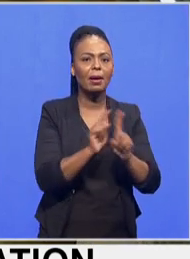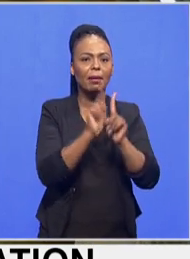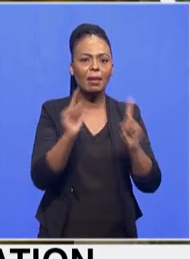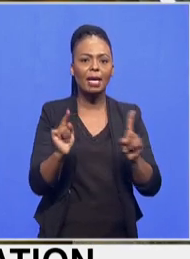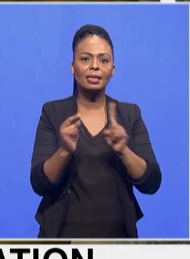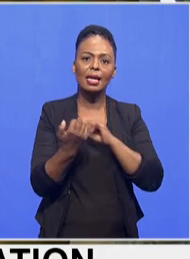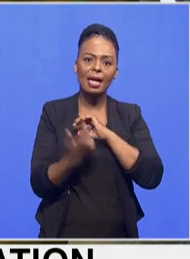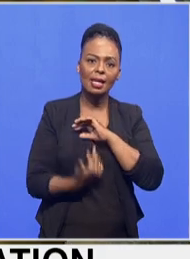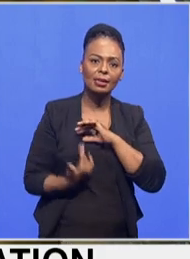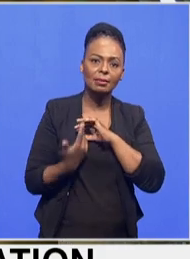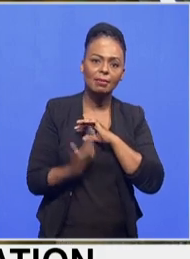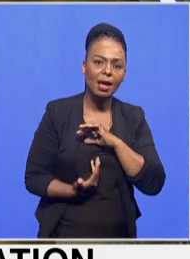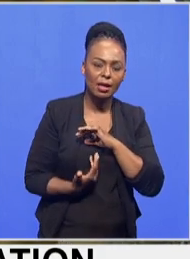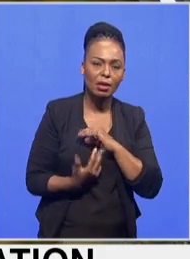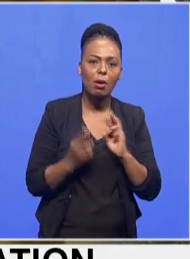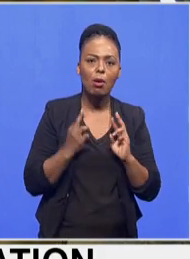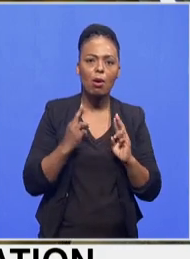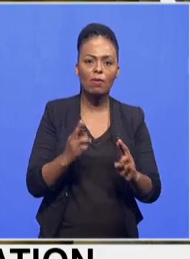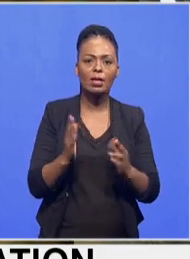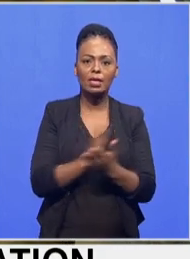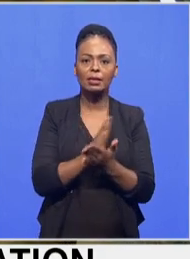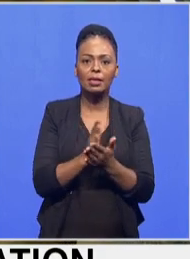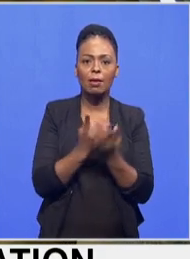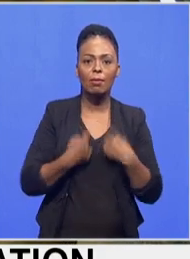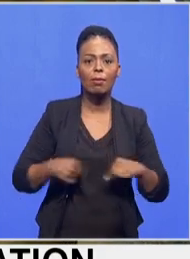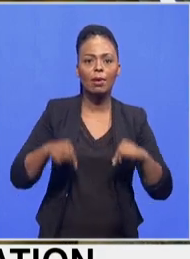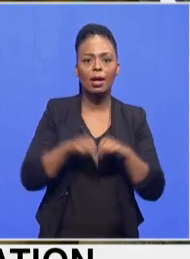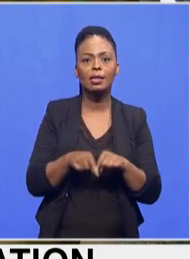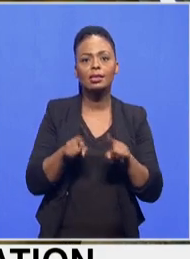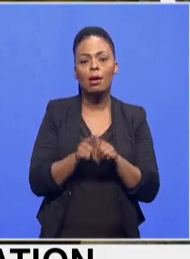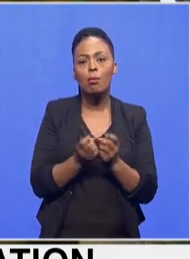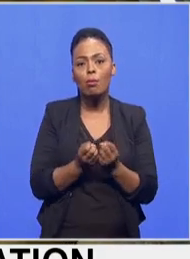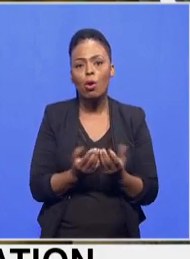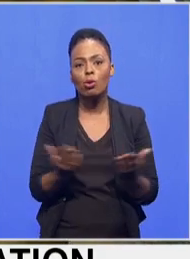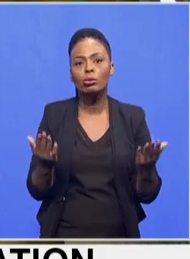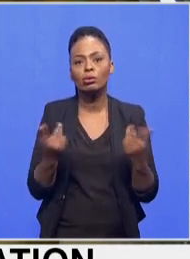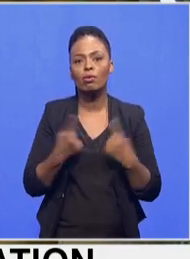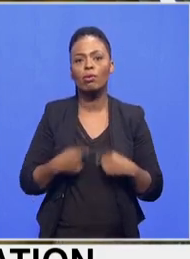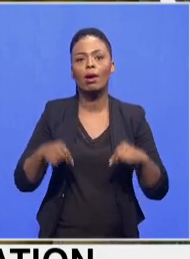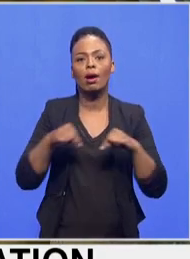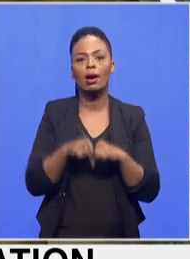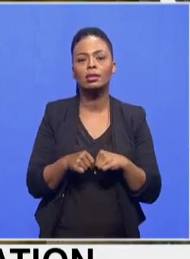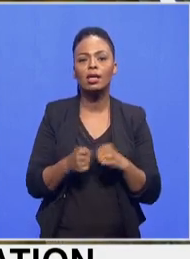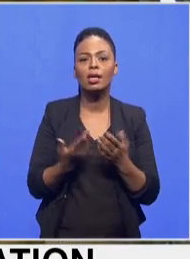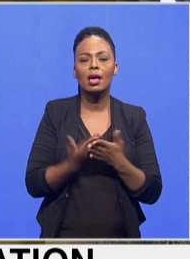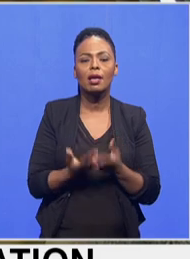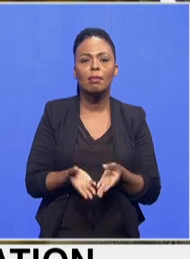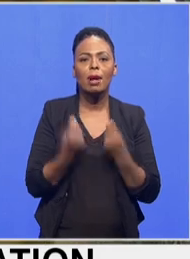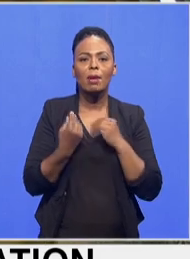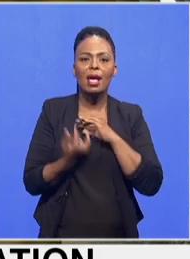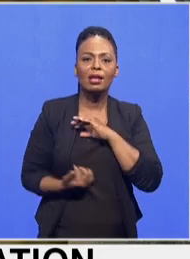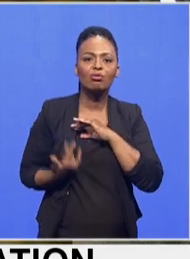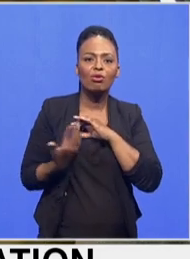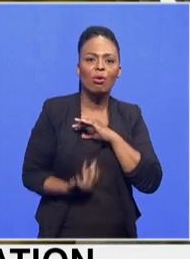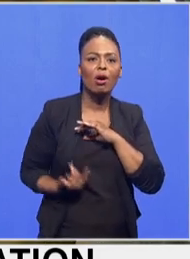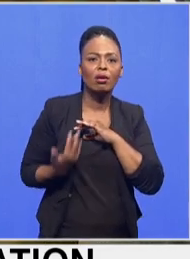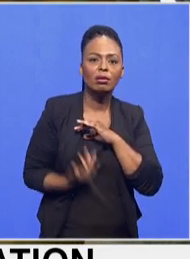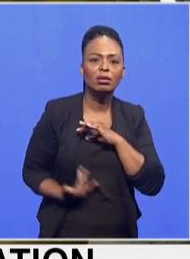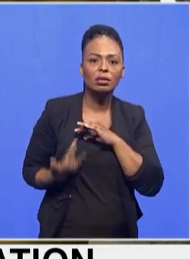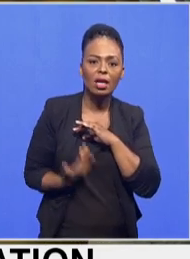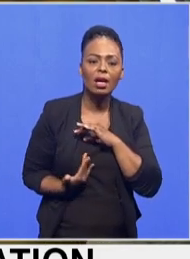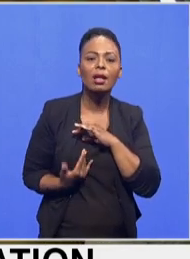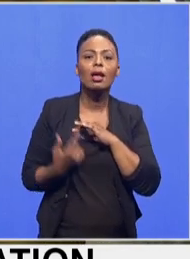hopefully some of us and a lot of others will be inspired to promote and